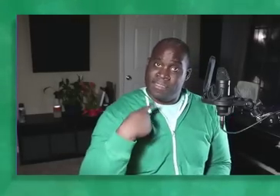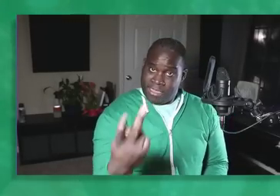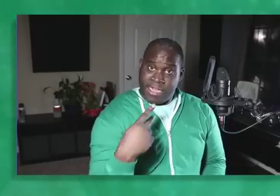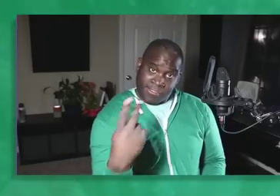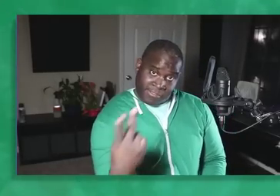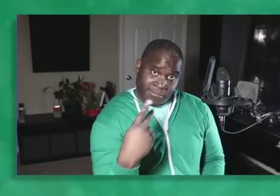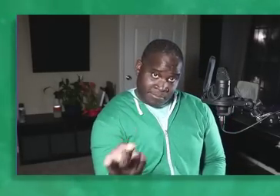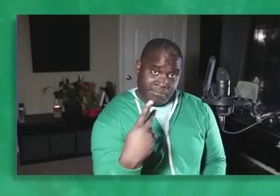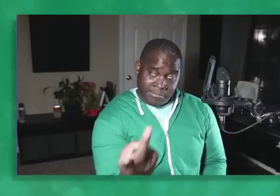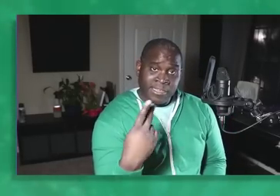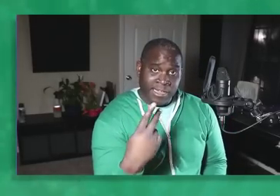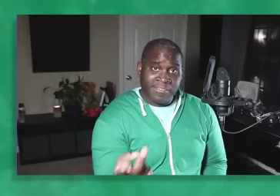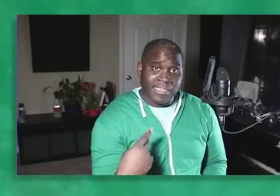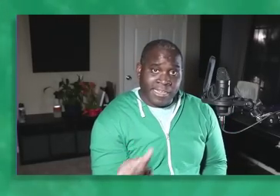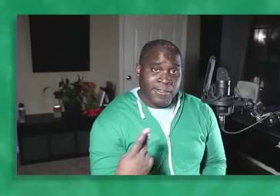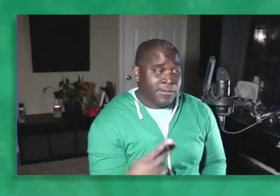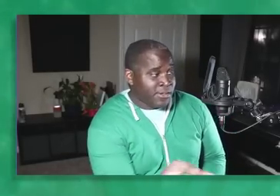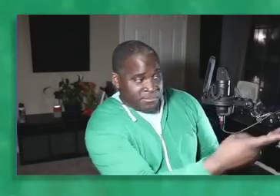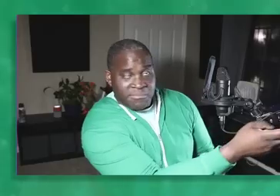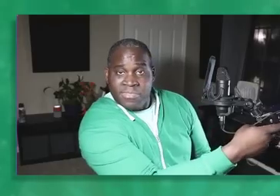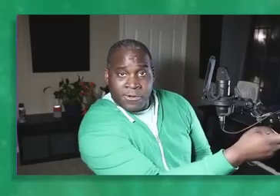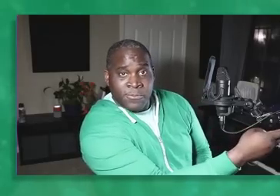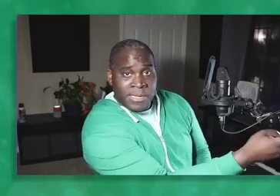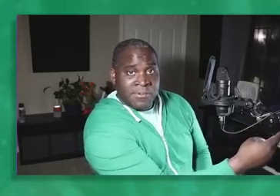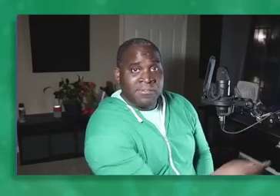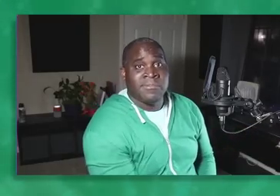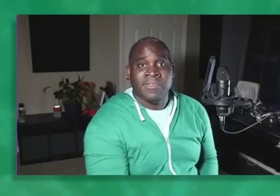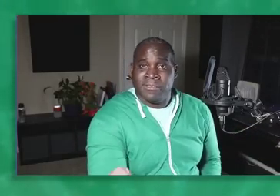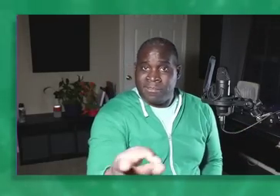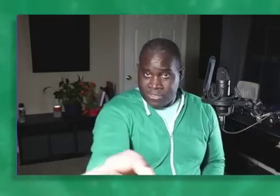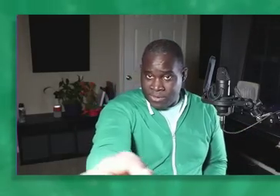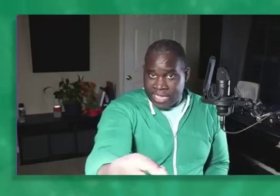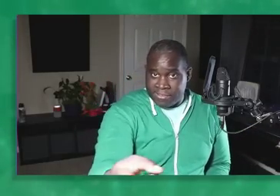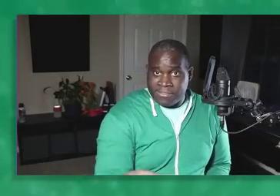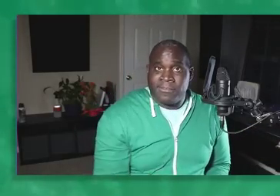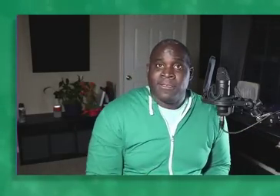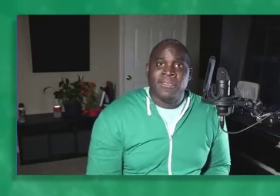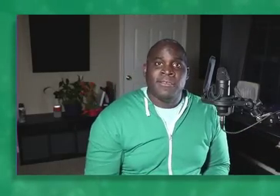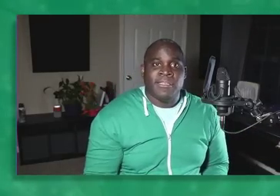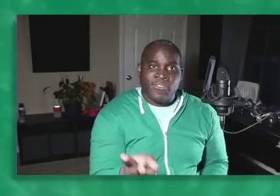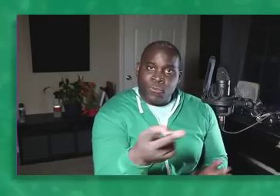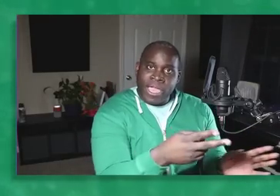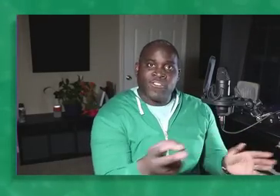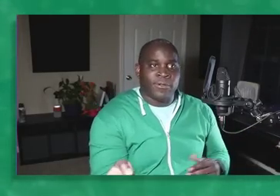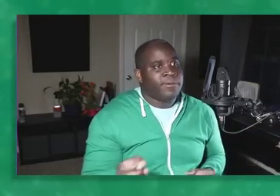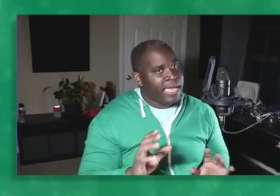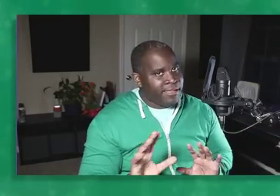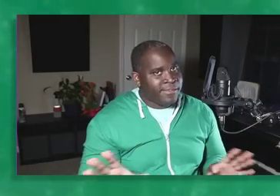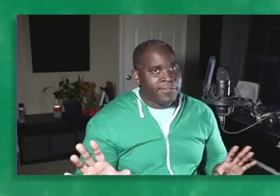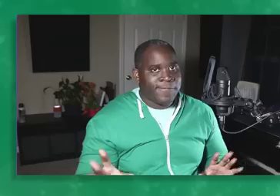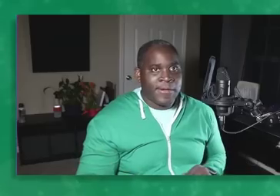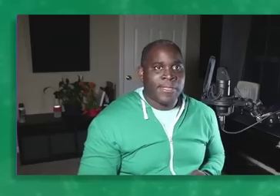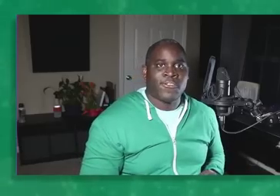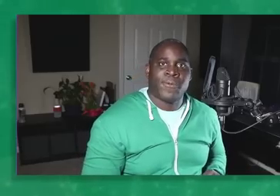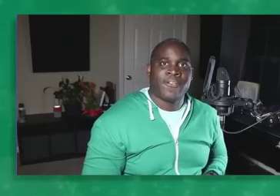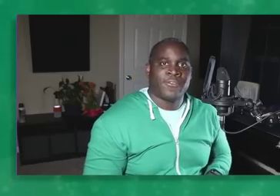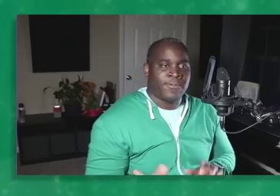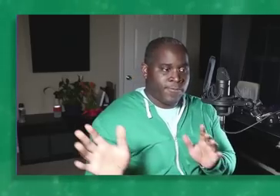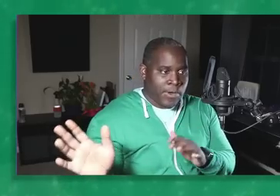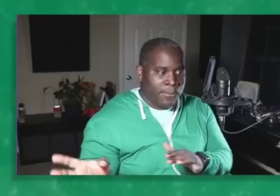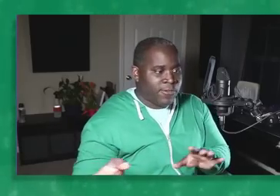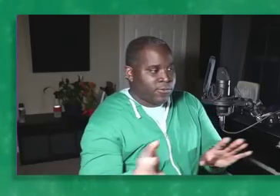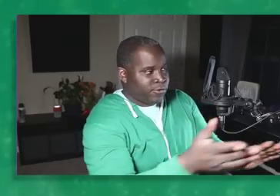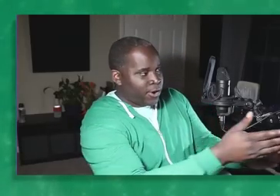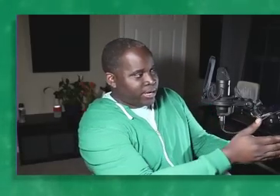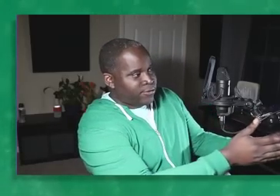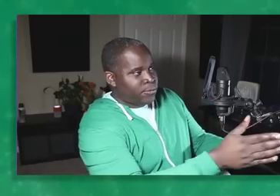you guys, us together, those people, you guys. It's directional. ASL is very much directional. It's